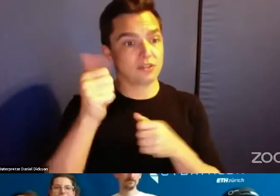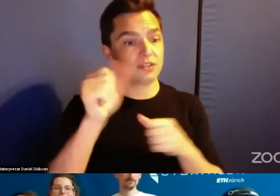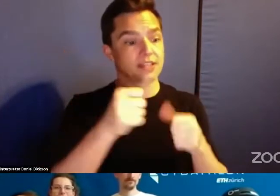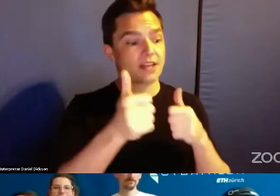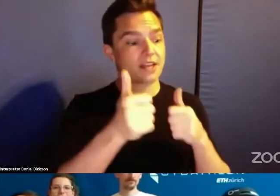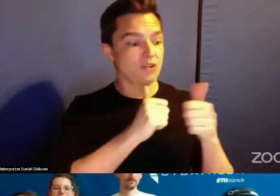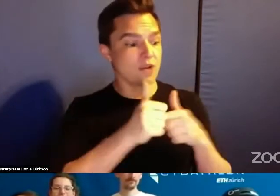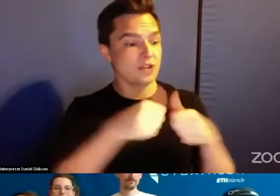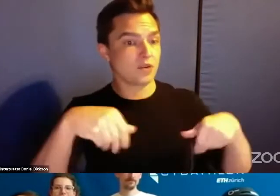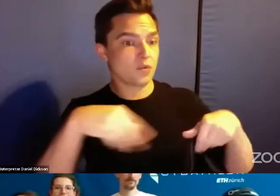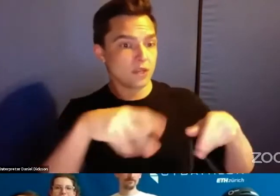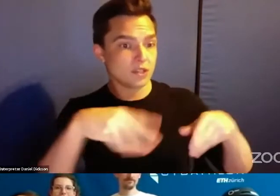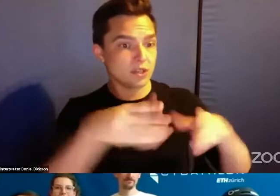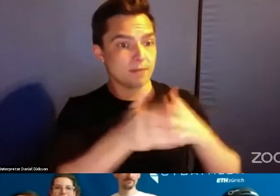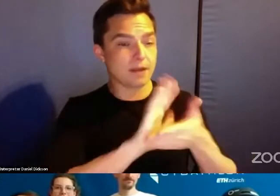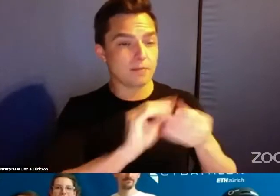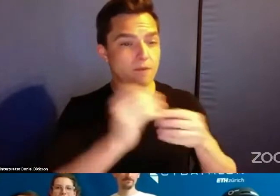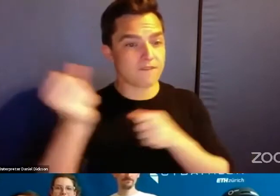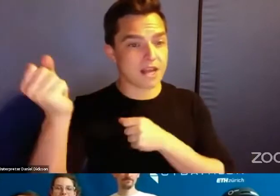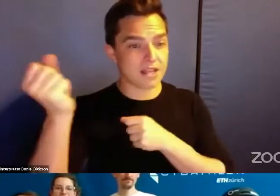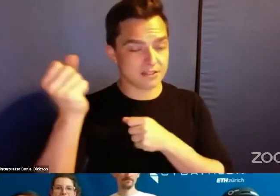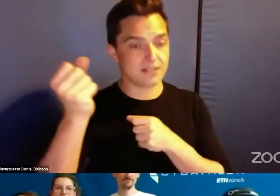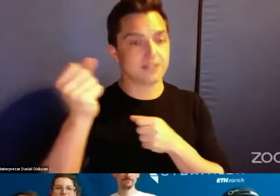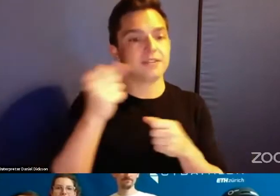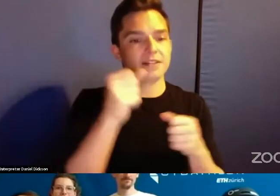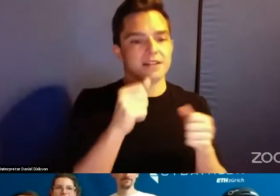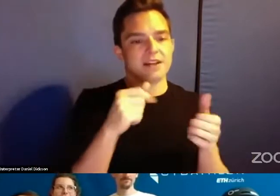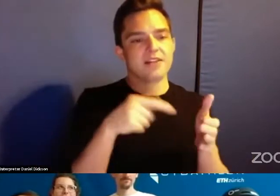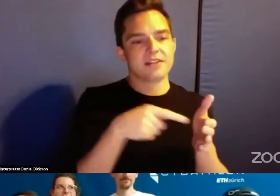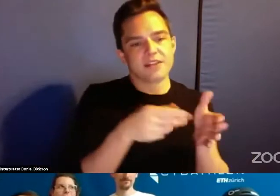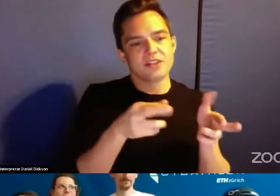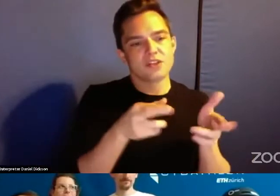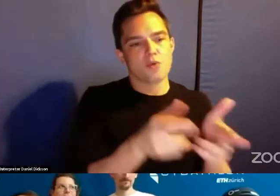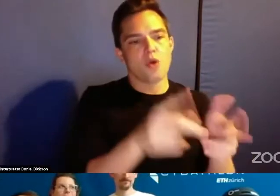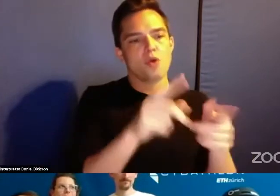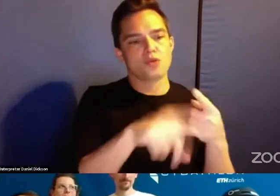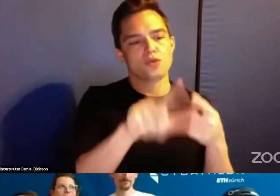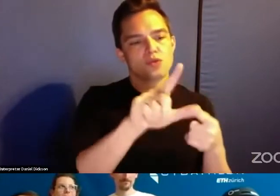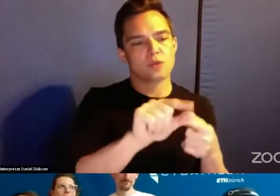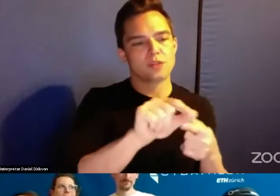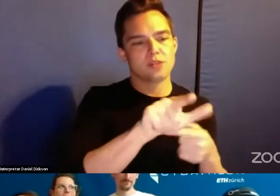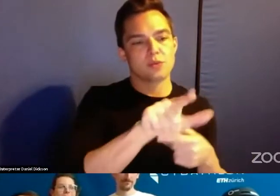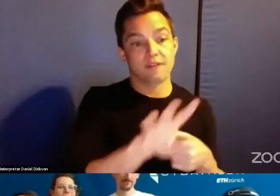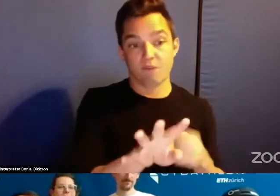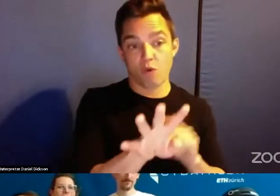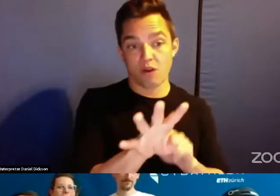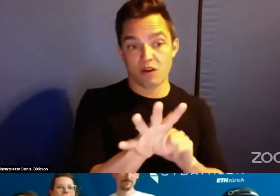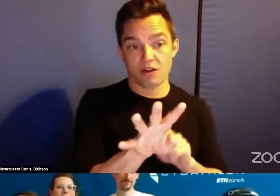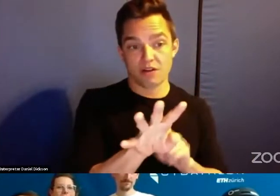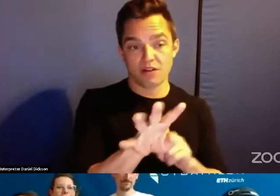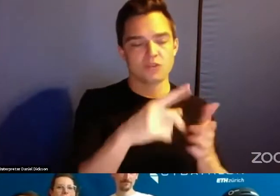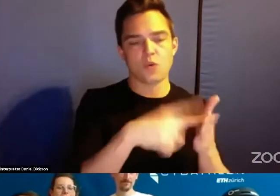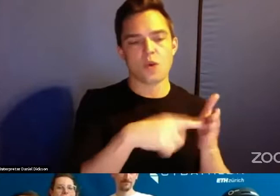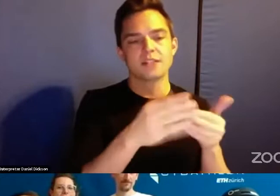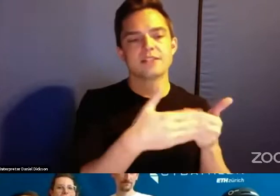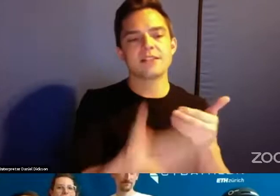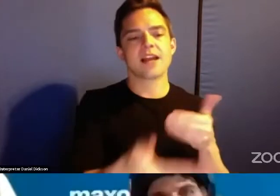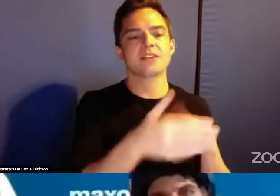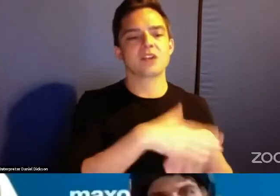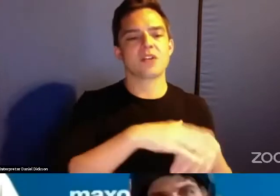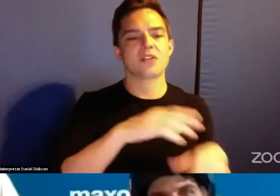is the road to 2024. What's next on the R&D development for that very speedy